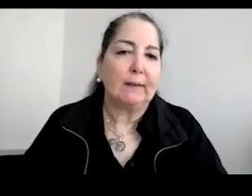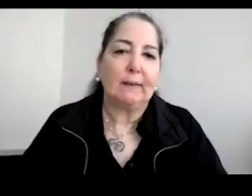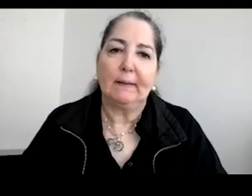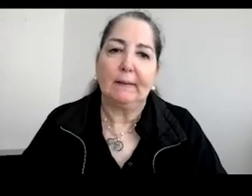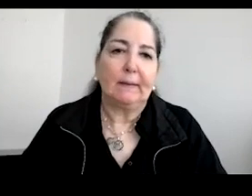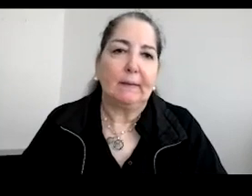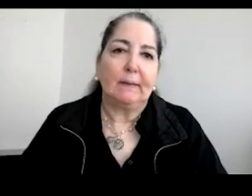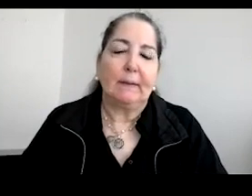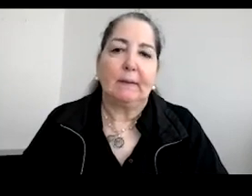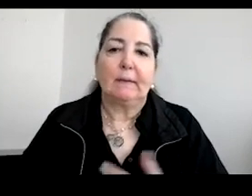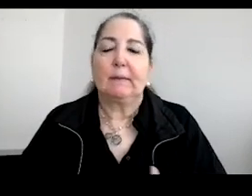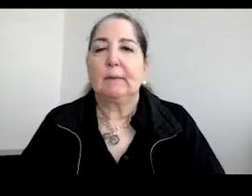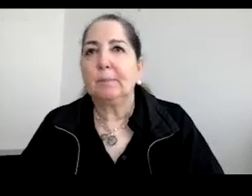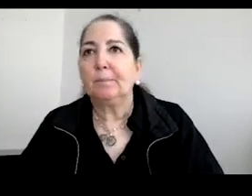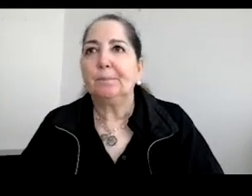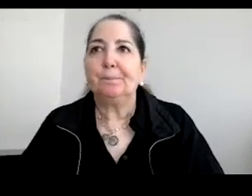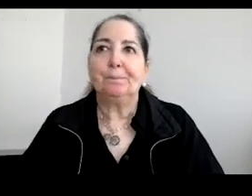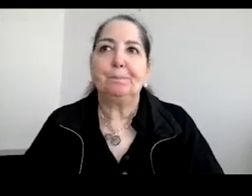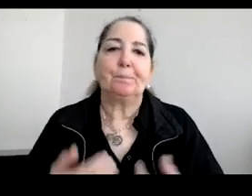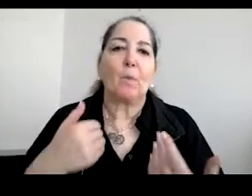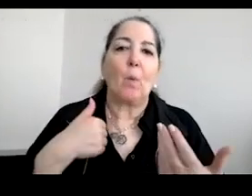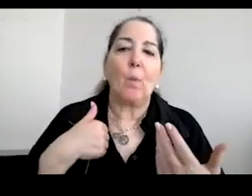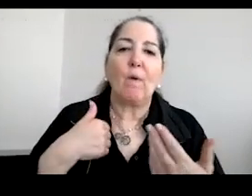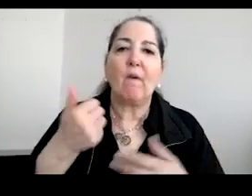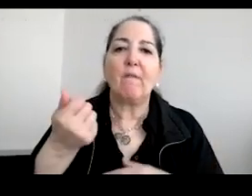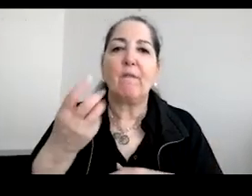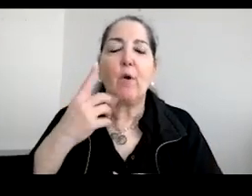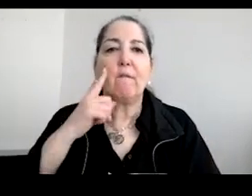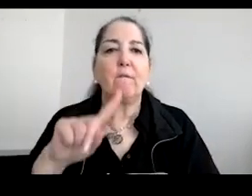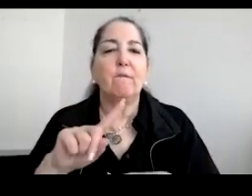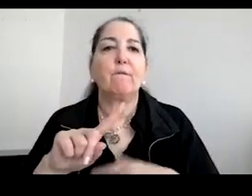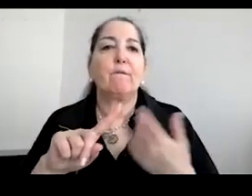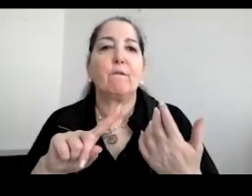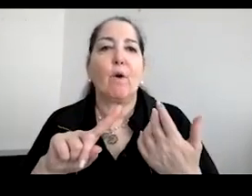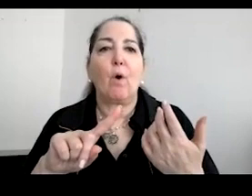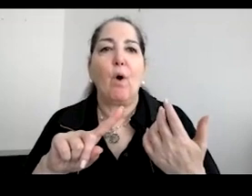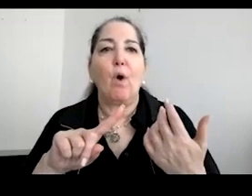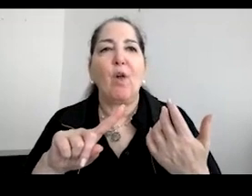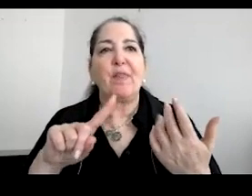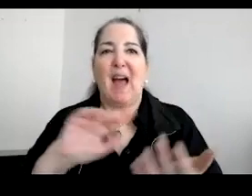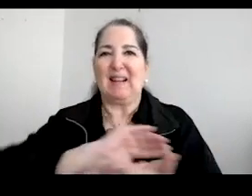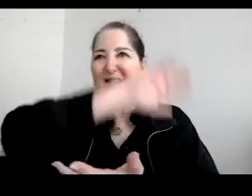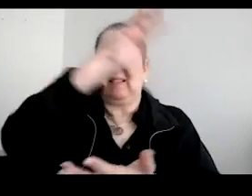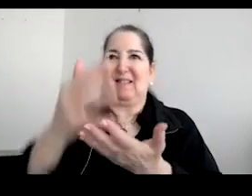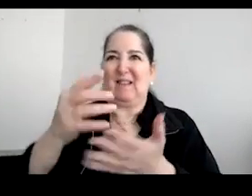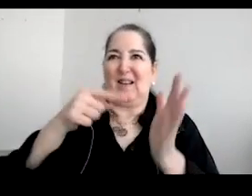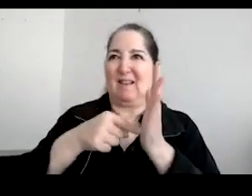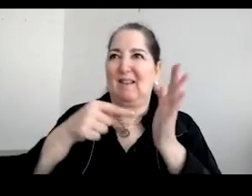you know, a couple trillion dollars in debt to the deficit is not a reason for panic. It's just kind of a